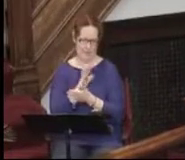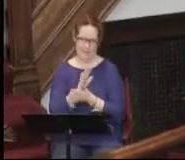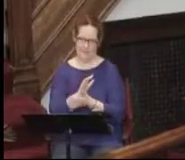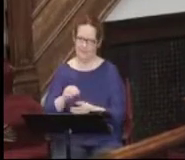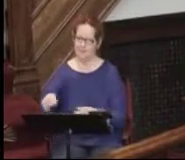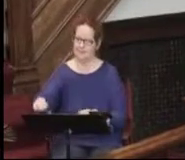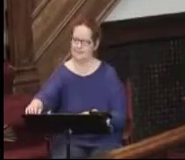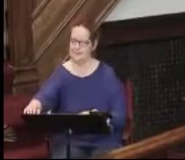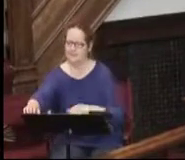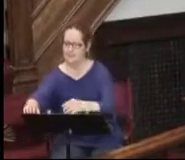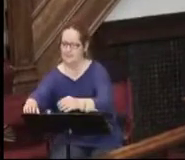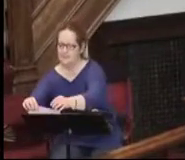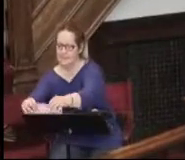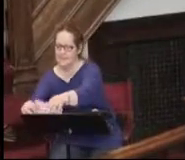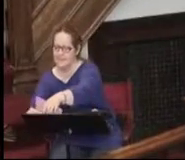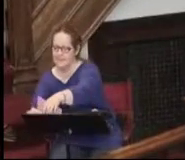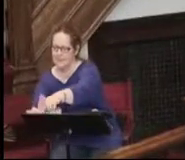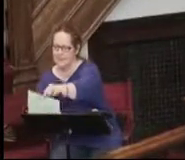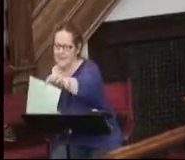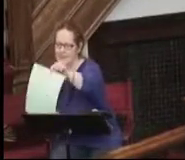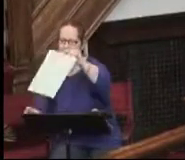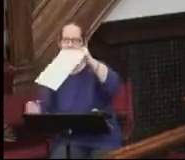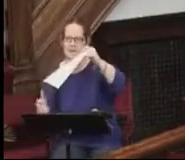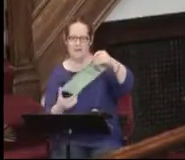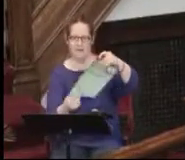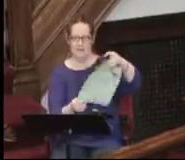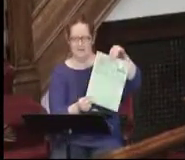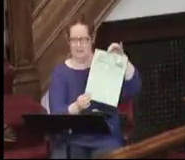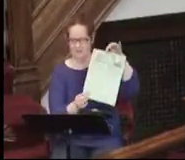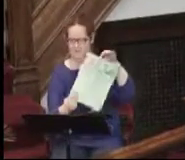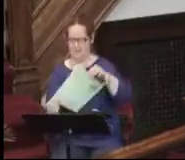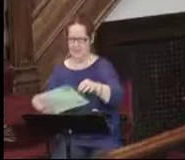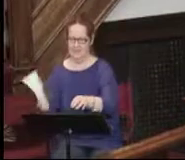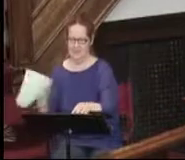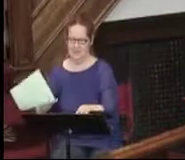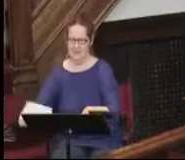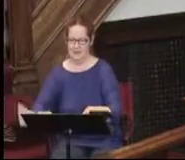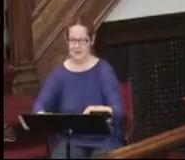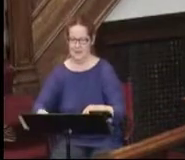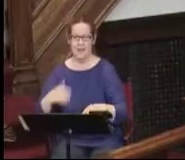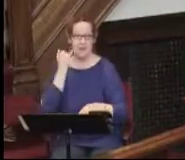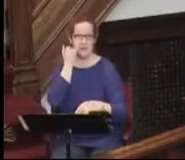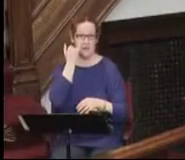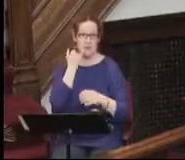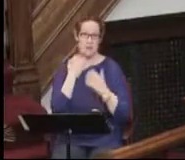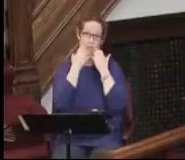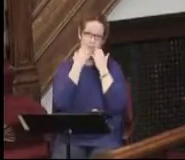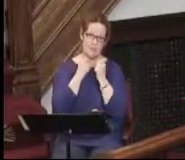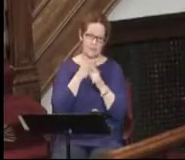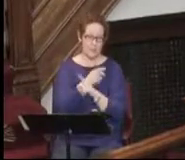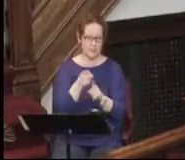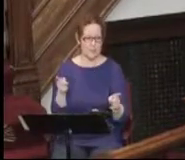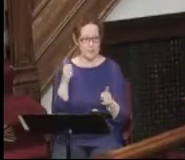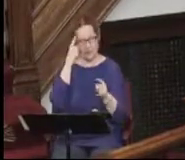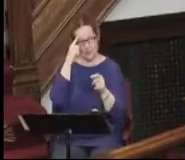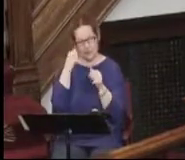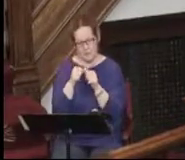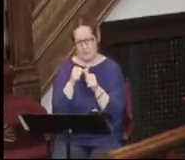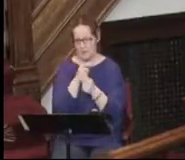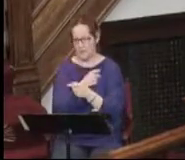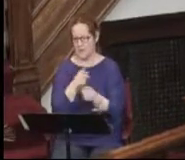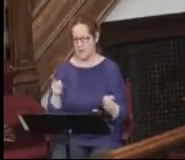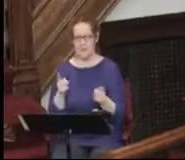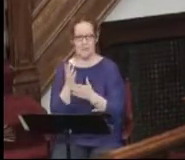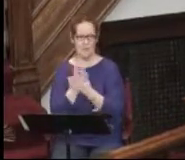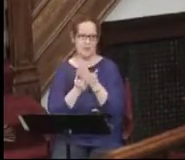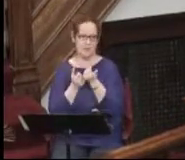a way for you to honor the memory or to celebrate the life of somebody who you hold dear by sponsoring some of the